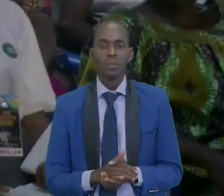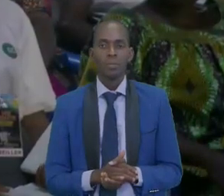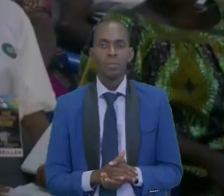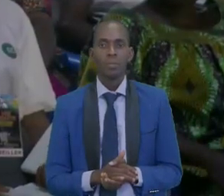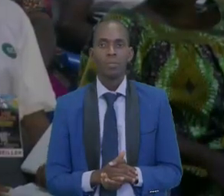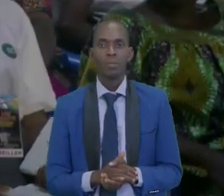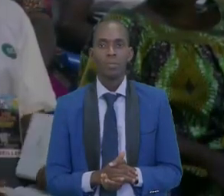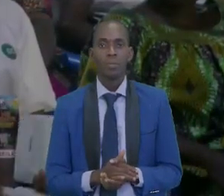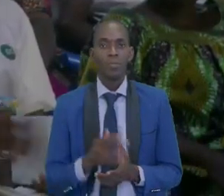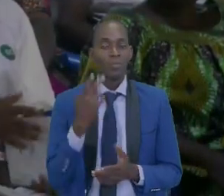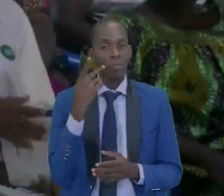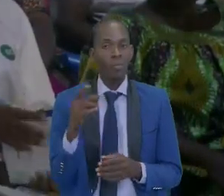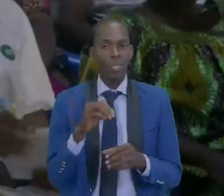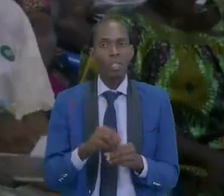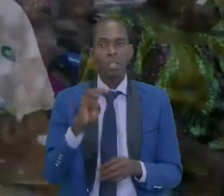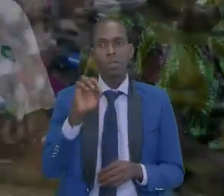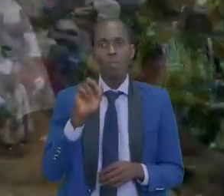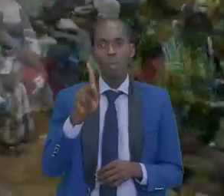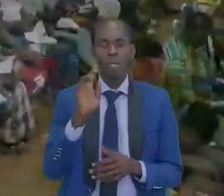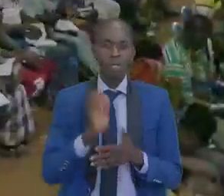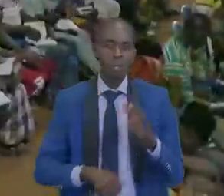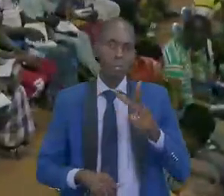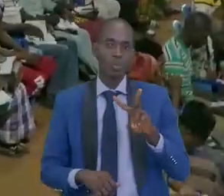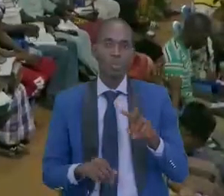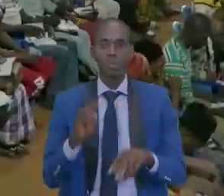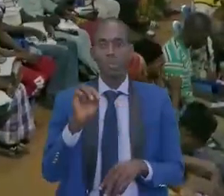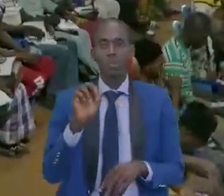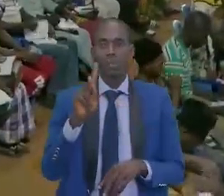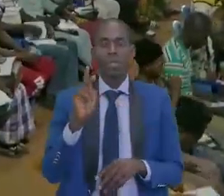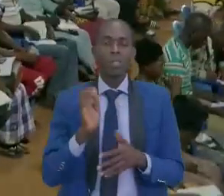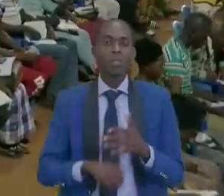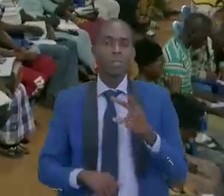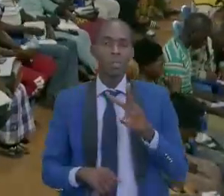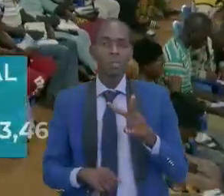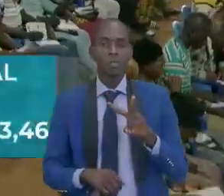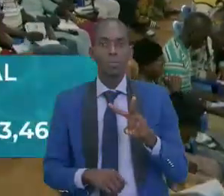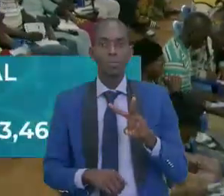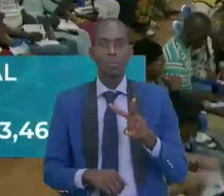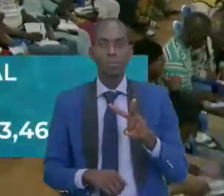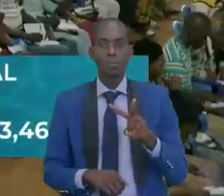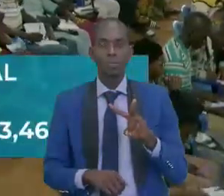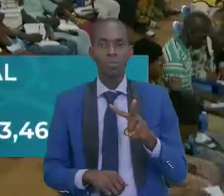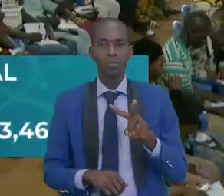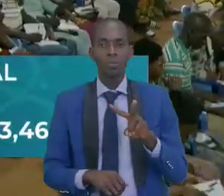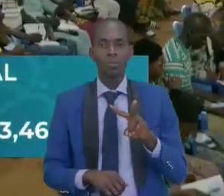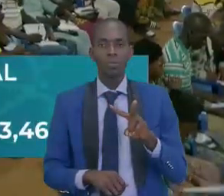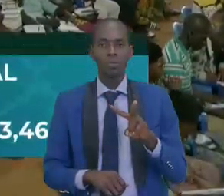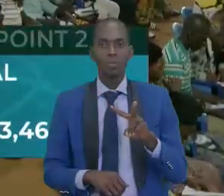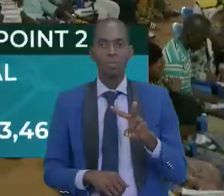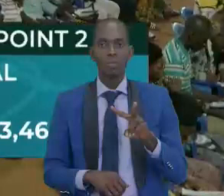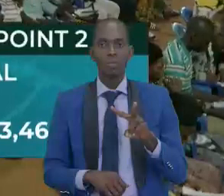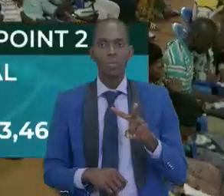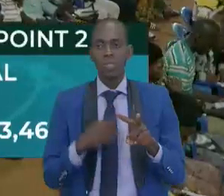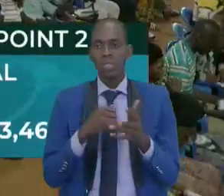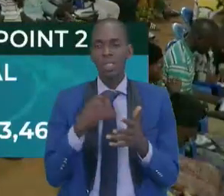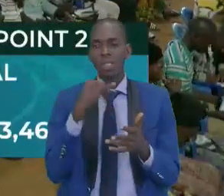Look at Mark chapter 2. In Mark chapter 2, it says, when